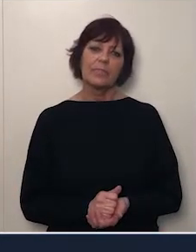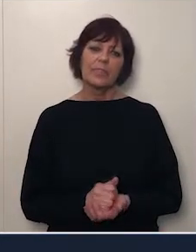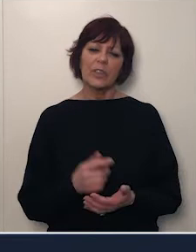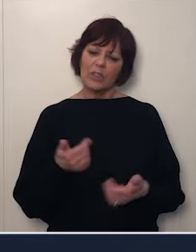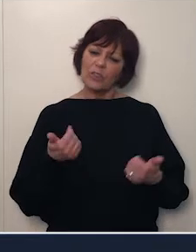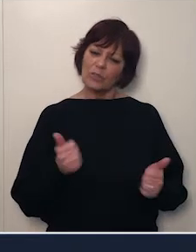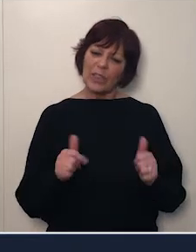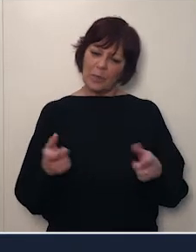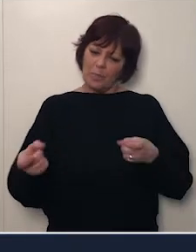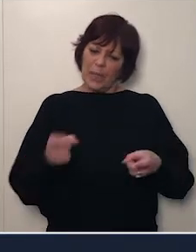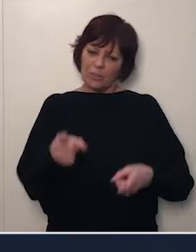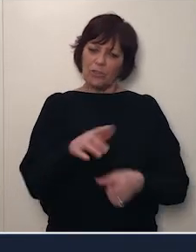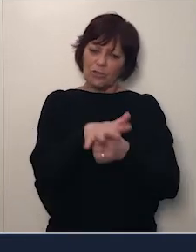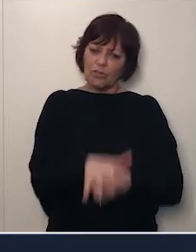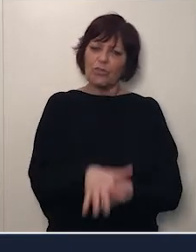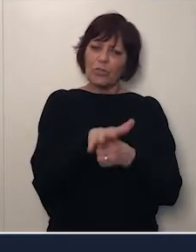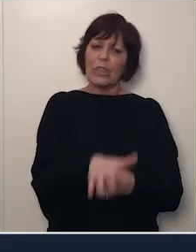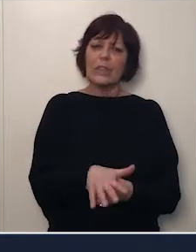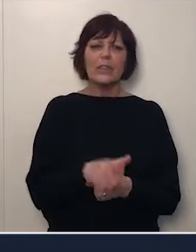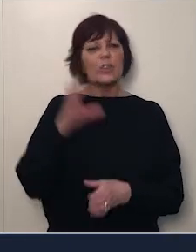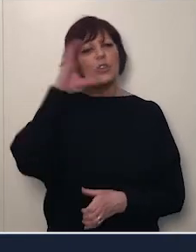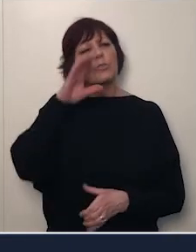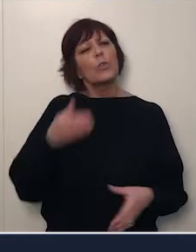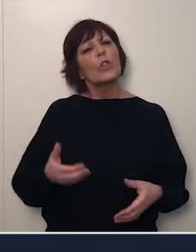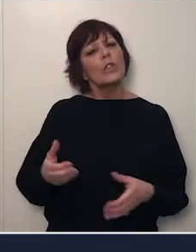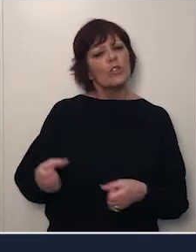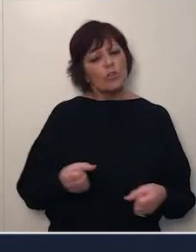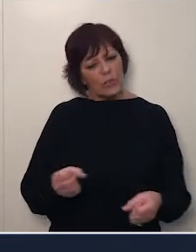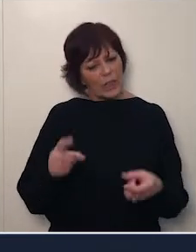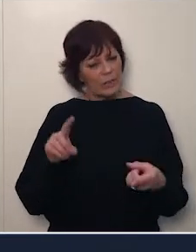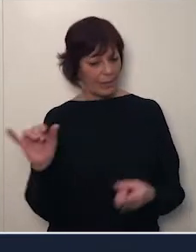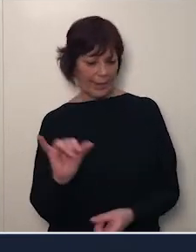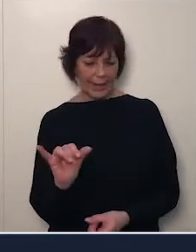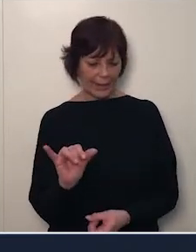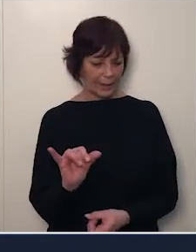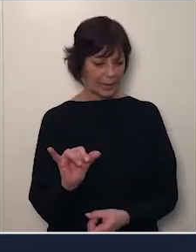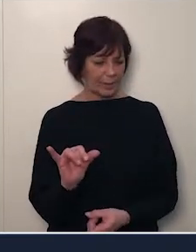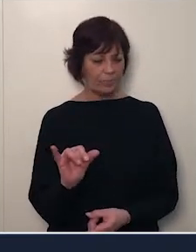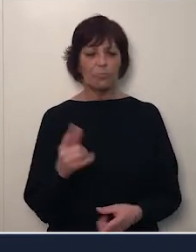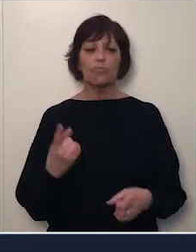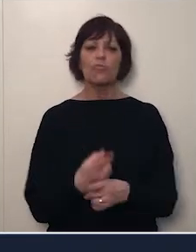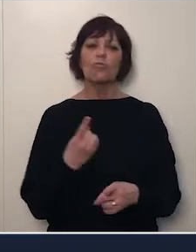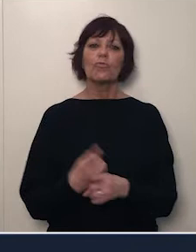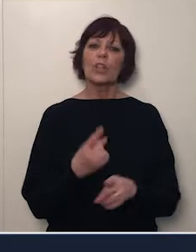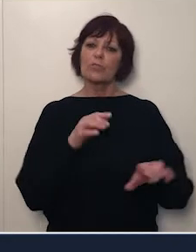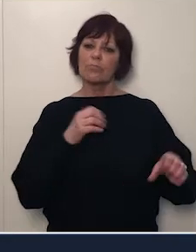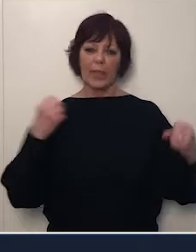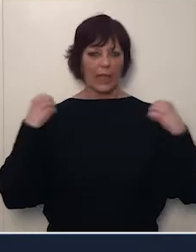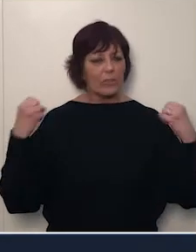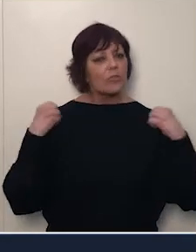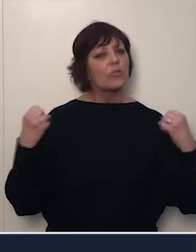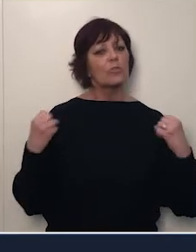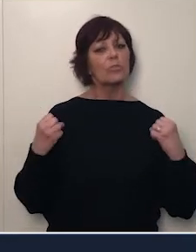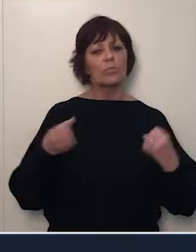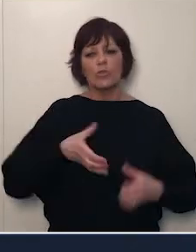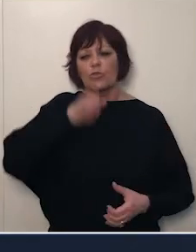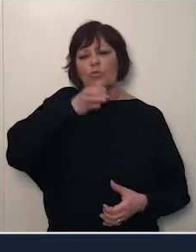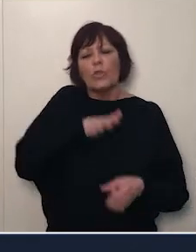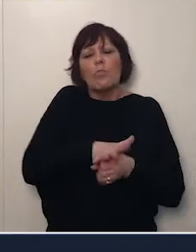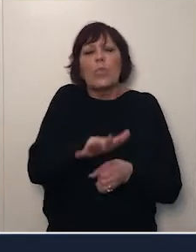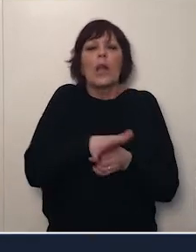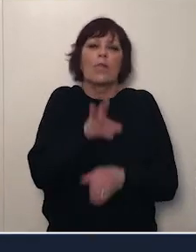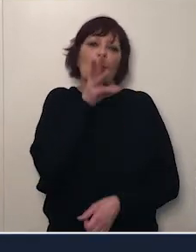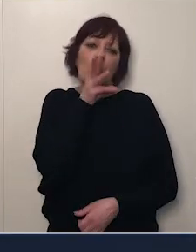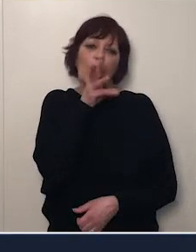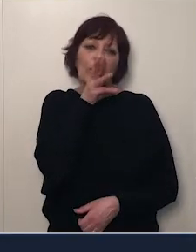exercising. Act to manage your stress. Explore stress management strategies such as get regular physical